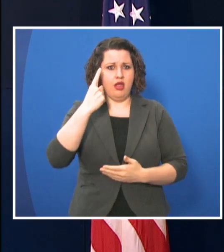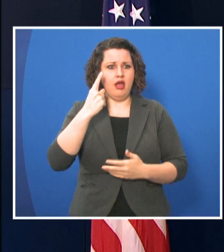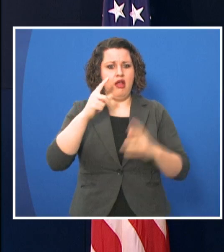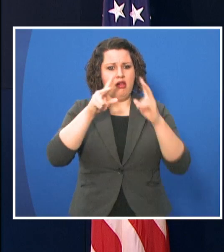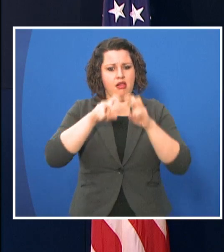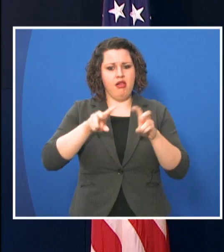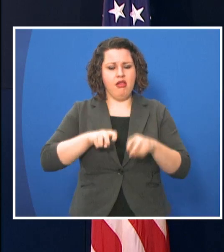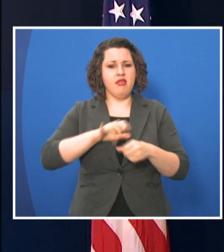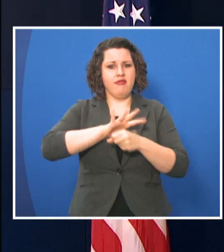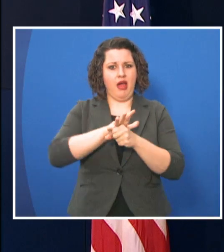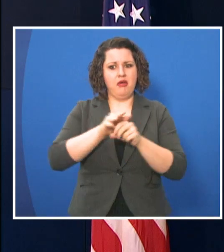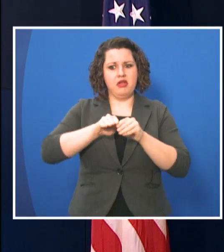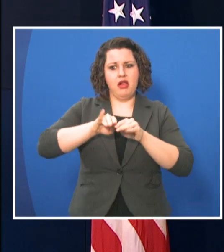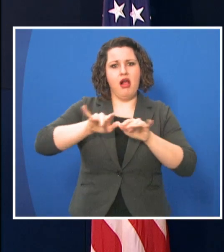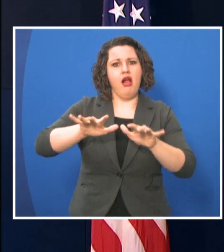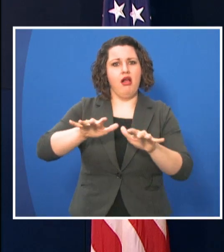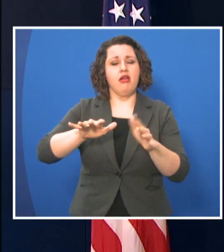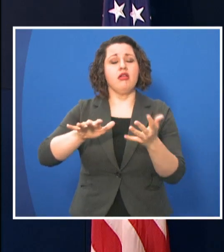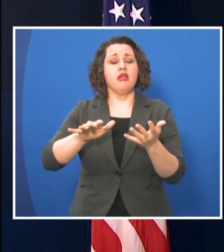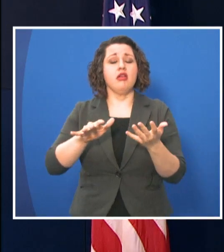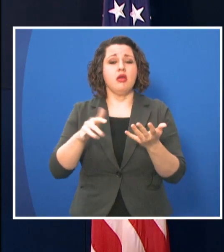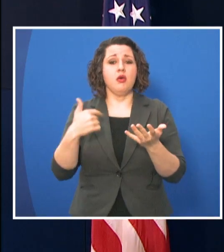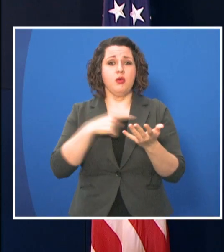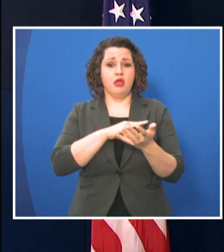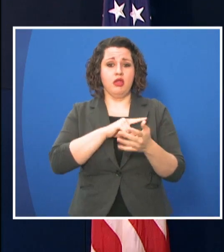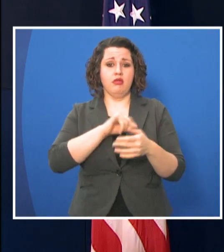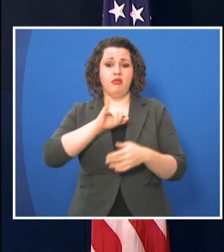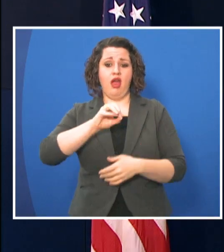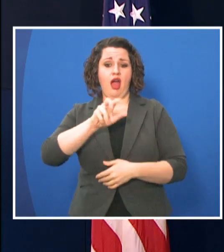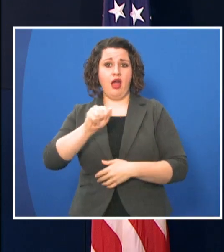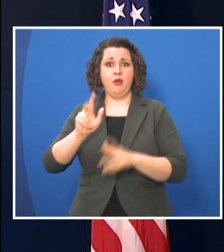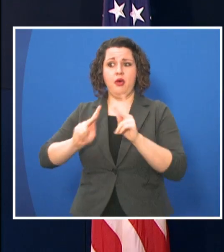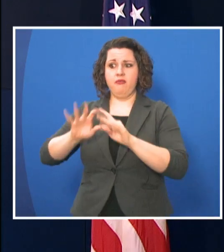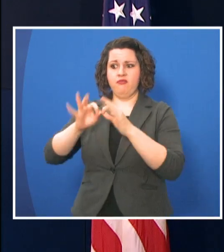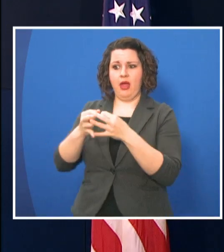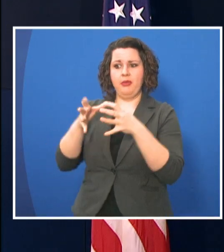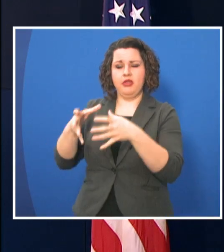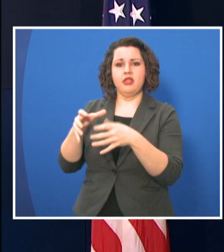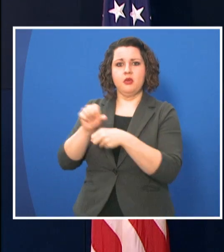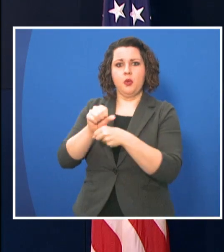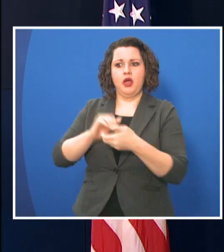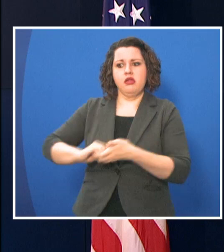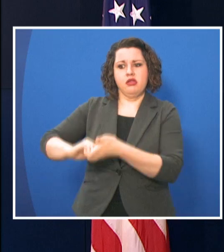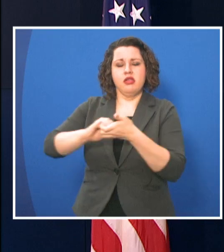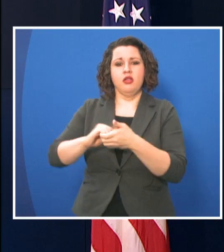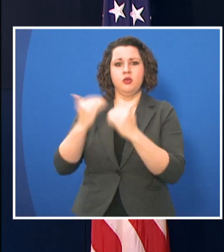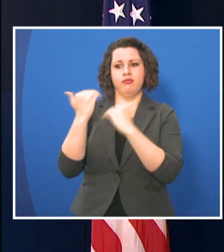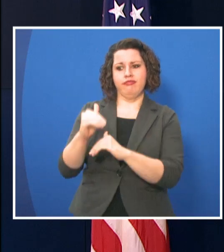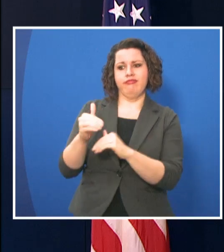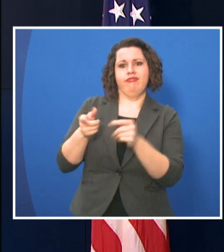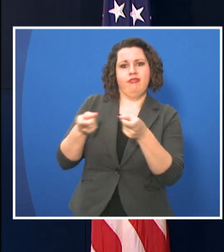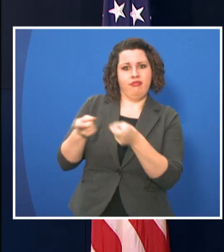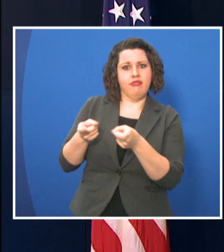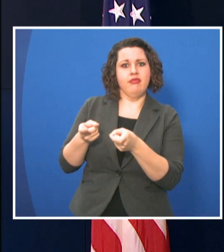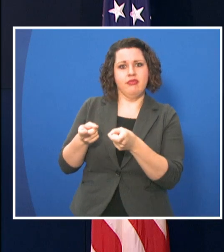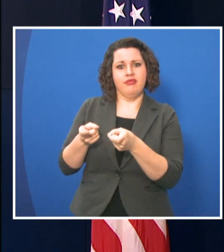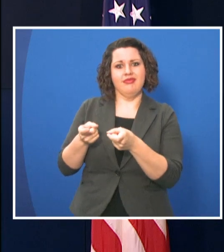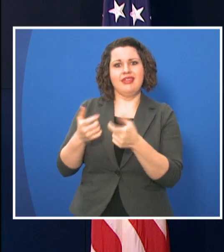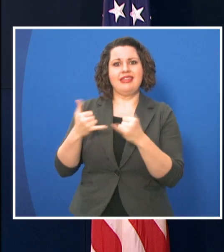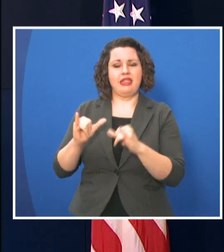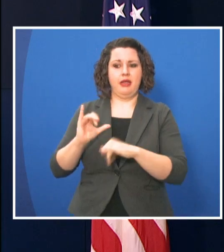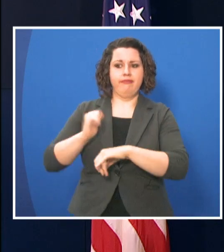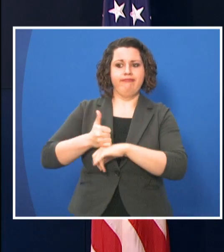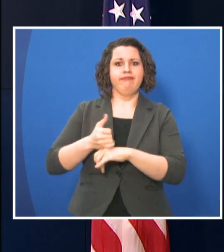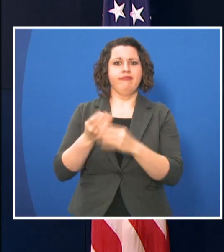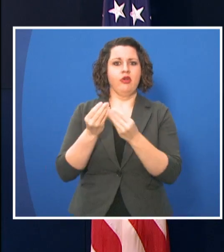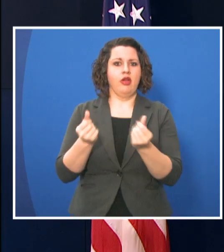virus activity as we all work with Iowans and their families to contain and manage it while implementing our recovery plan for